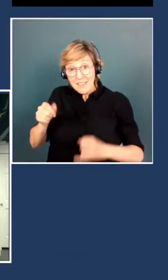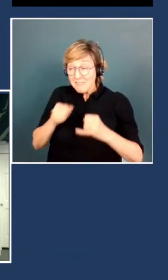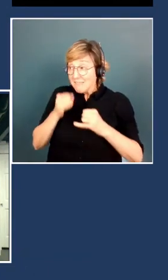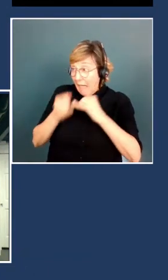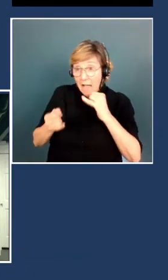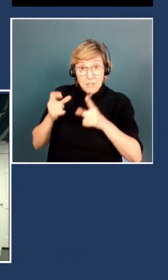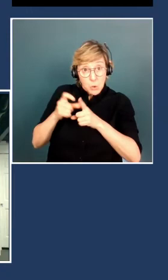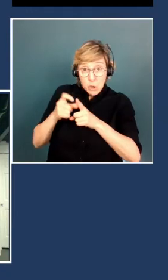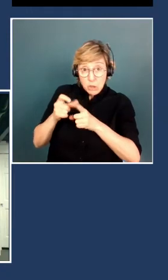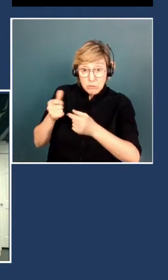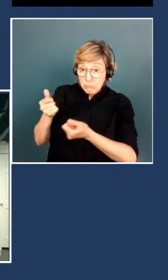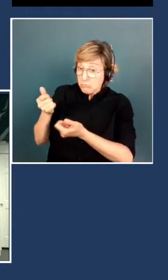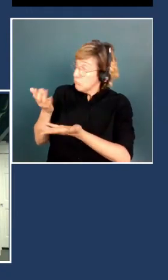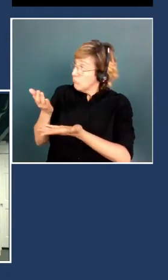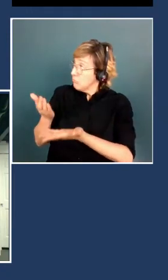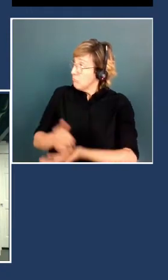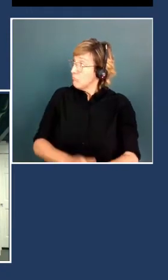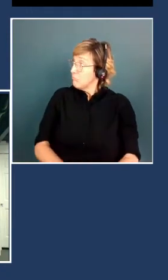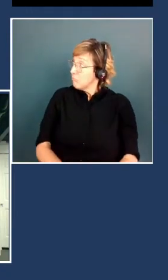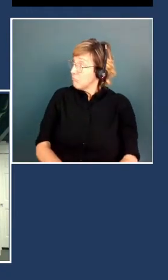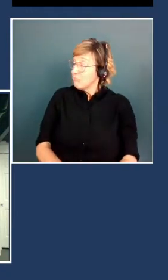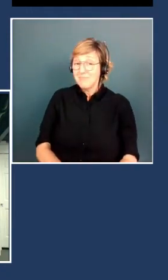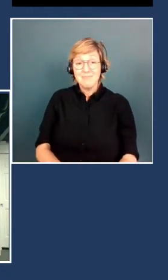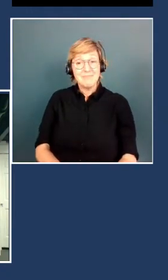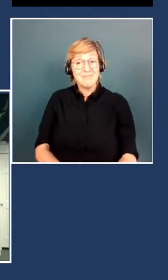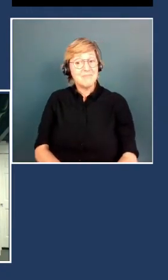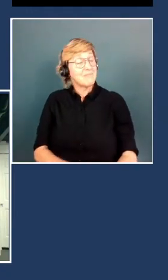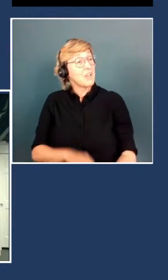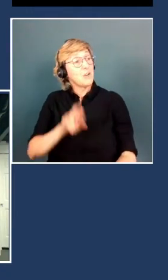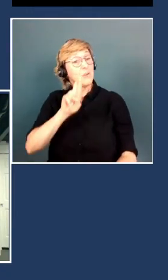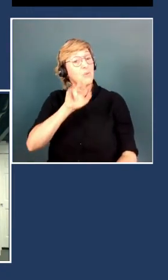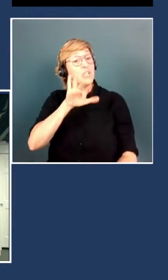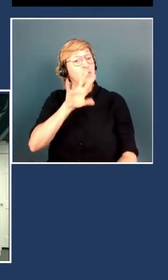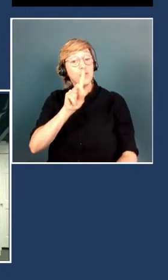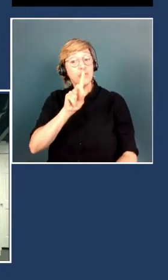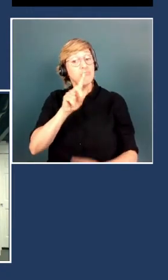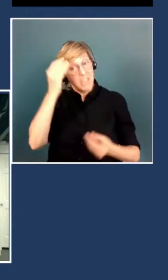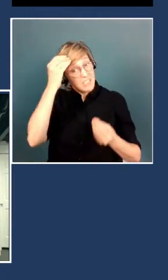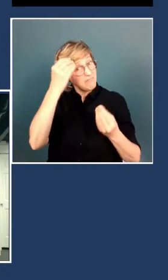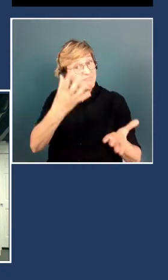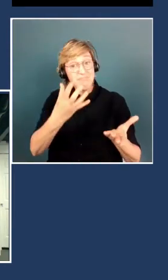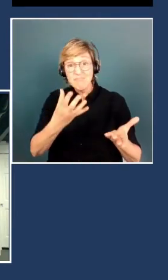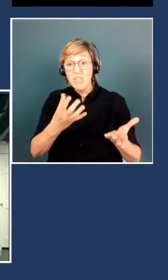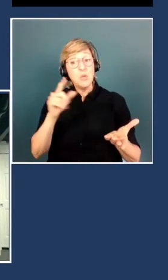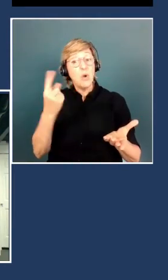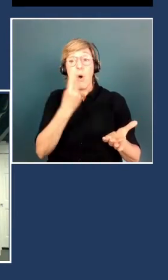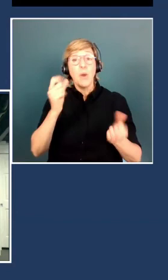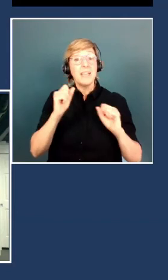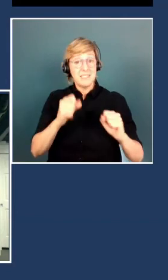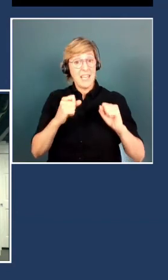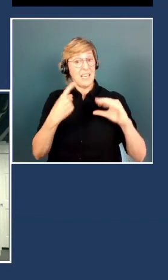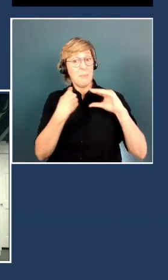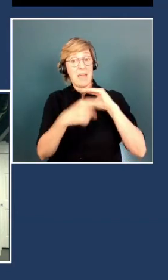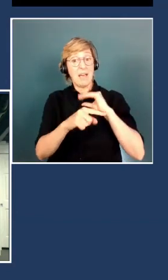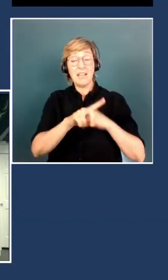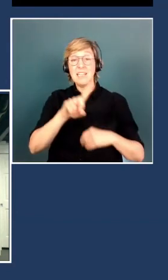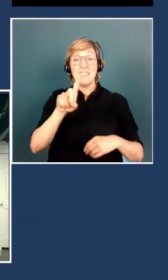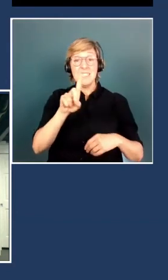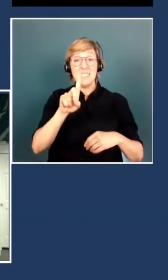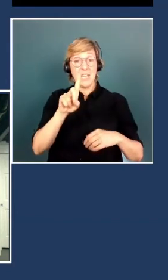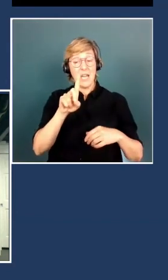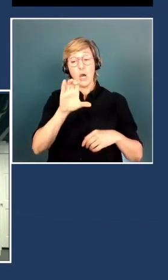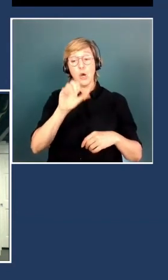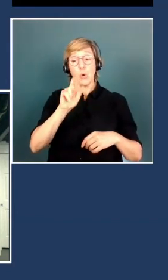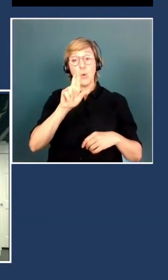cover? I'll just add, you can always email the dcareers@microsoft.com alias, which you'll get the link